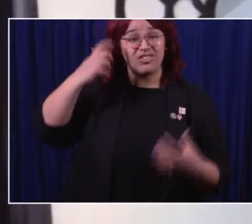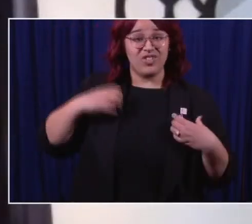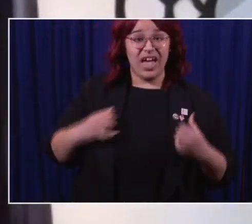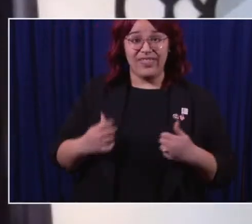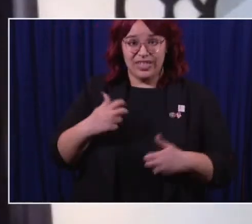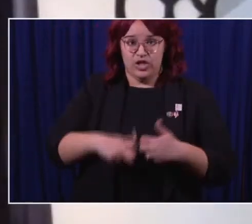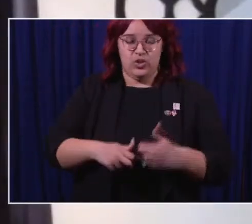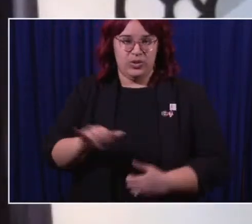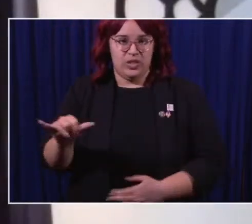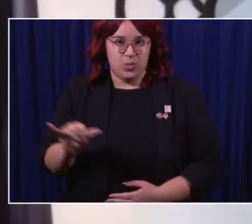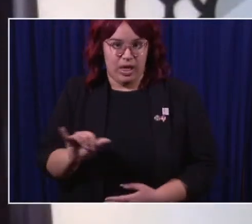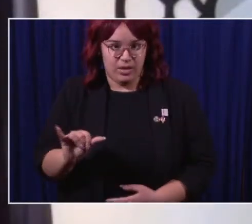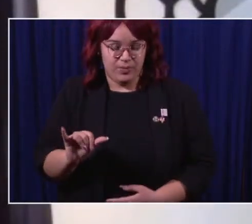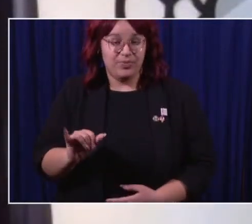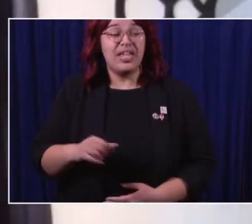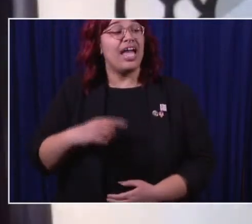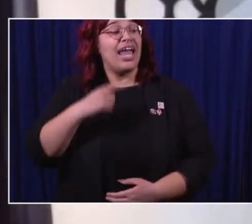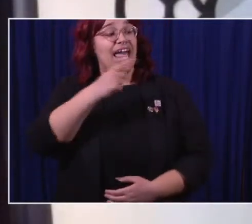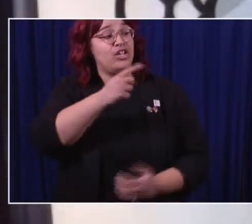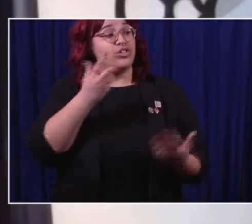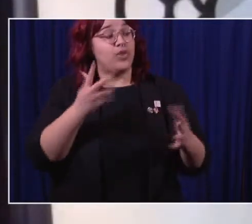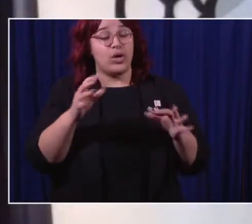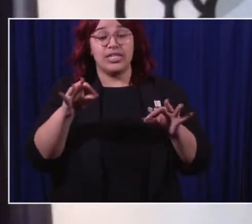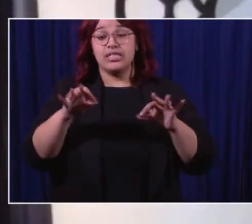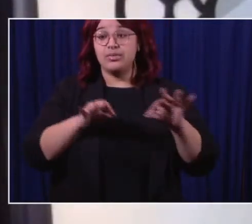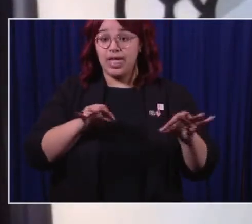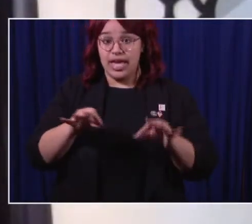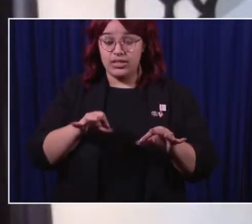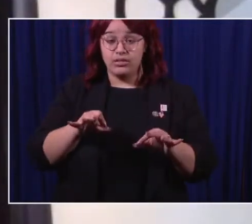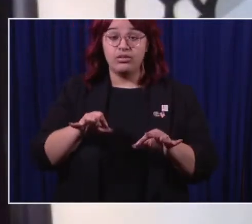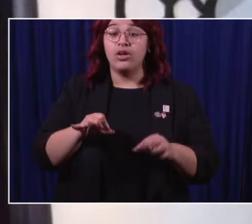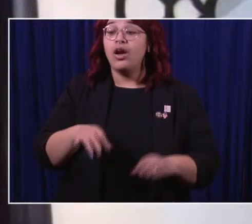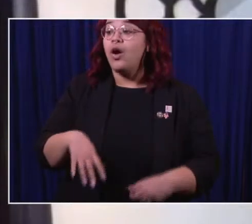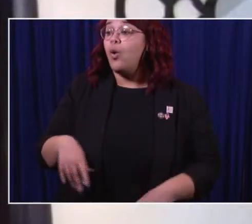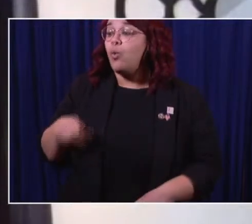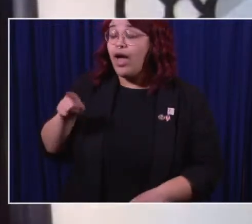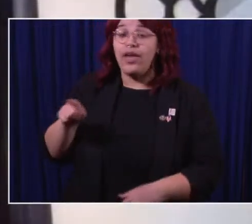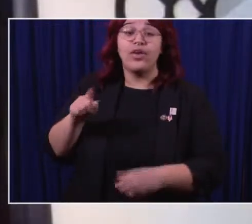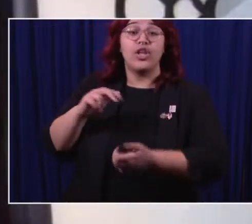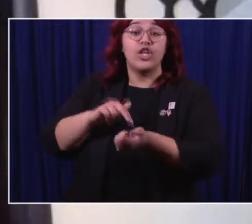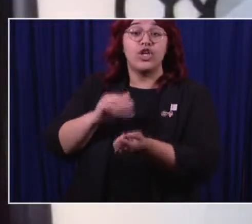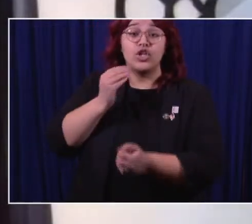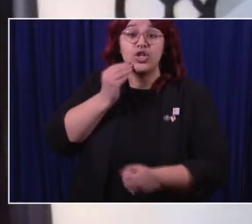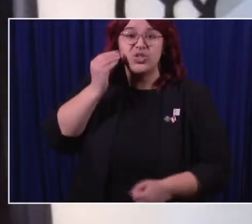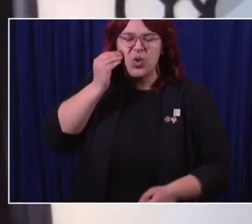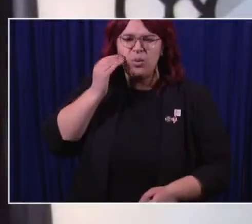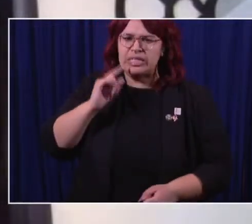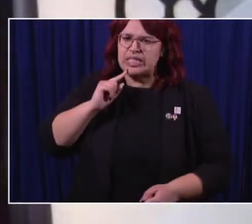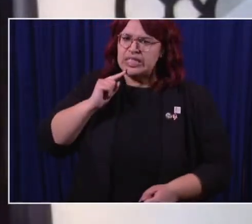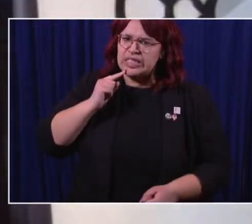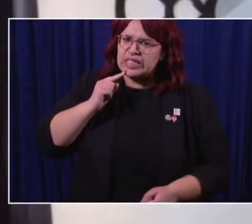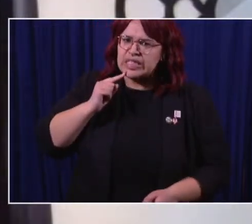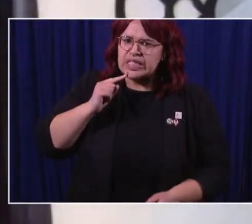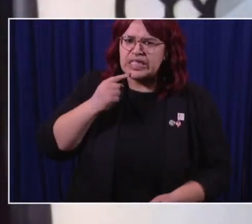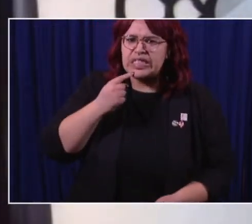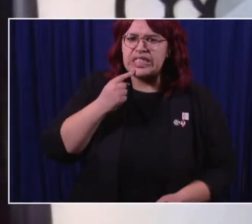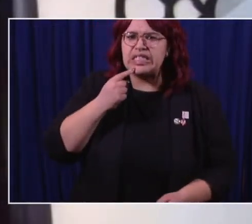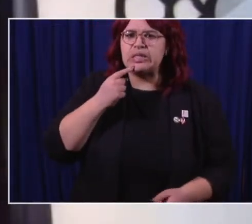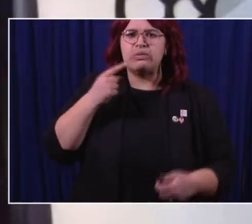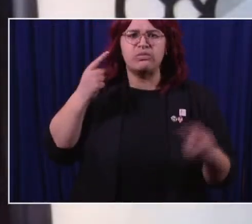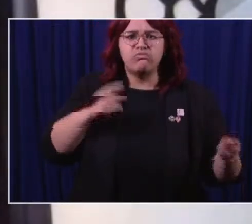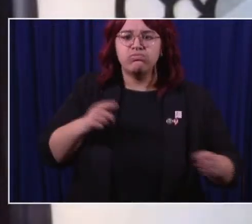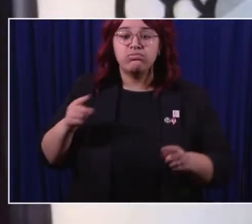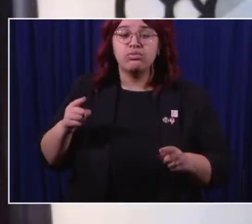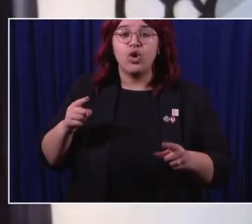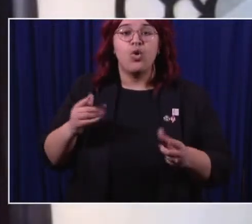home, compassionate care visits can be allowed. Our long-term care ombudsman stands ready to